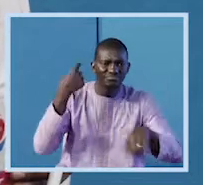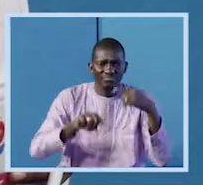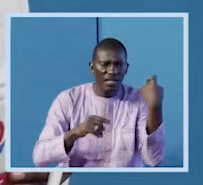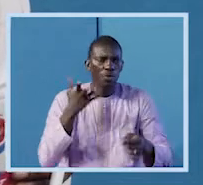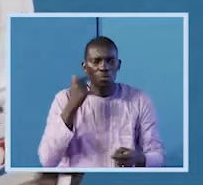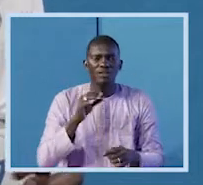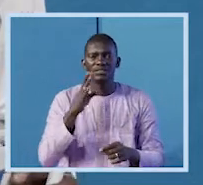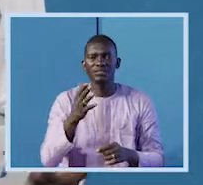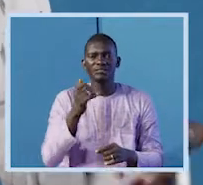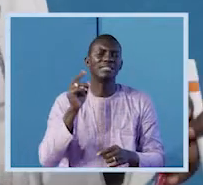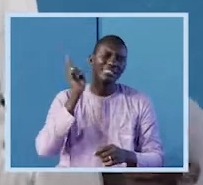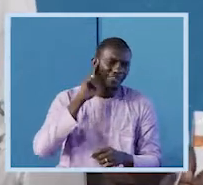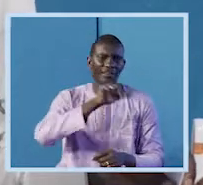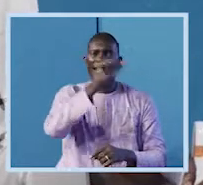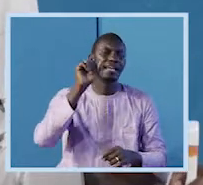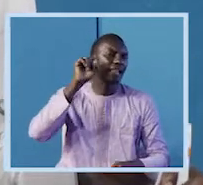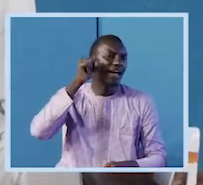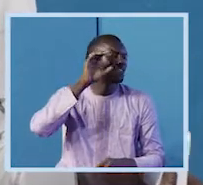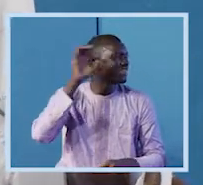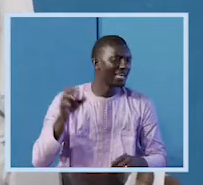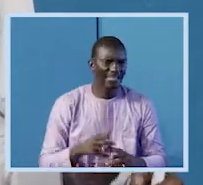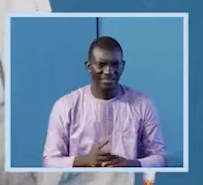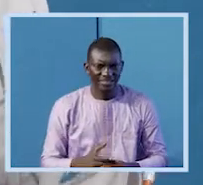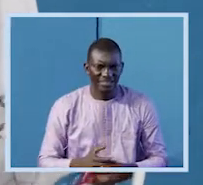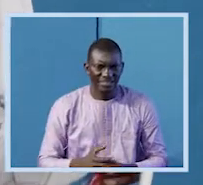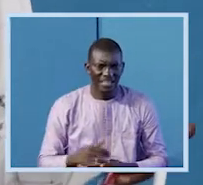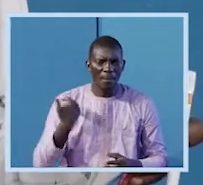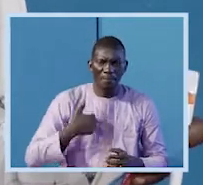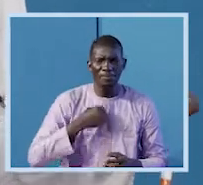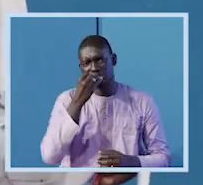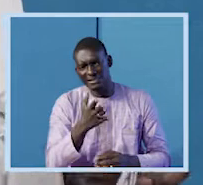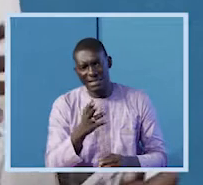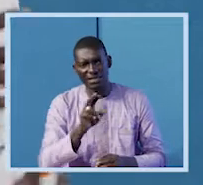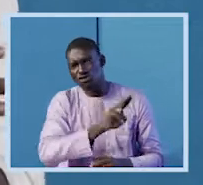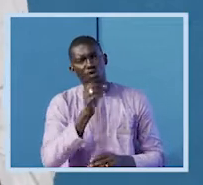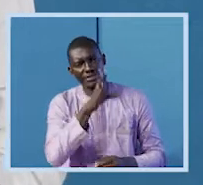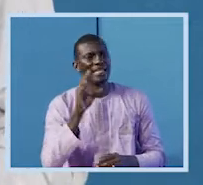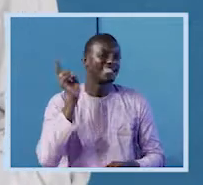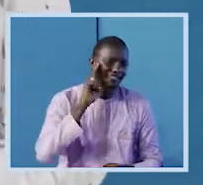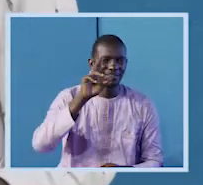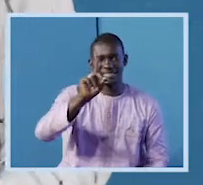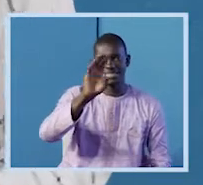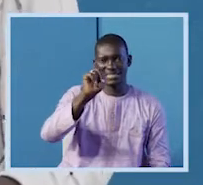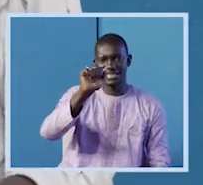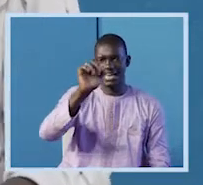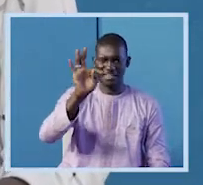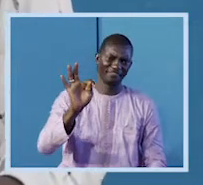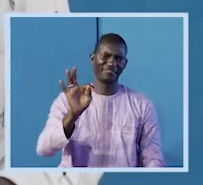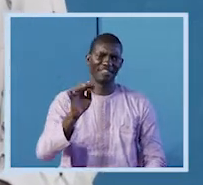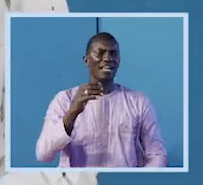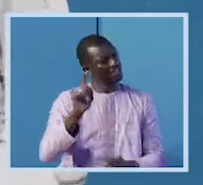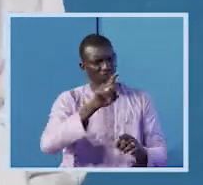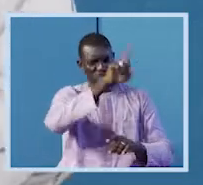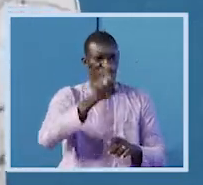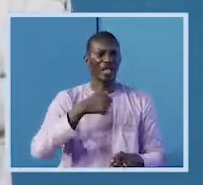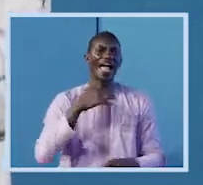when it comes to deaf and hard of hearing. People say you should not say, because this is a question that I asked the Binta,